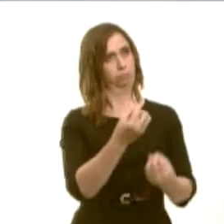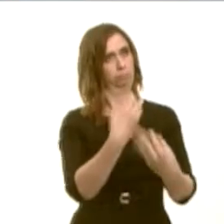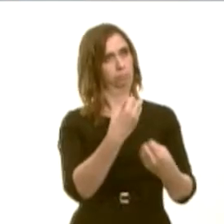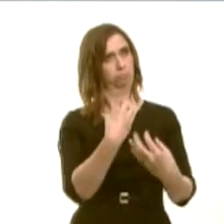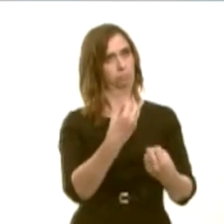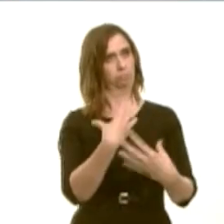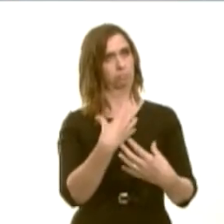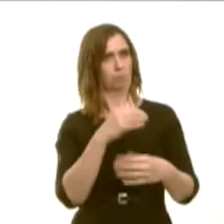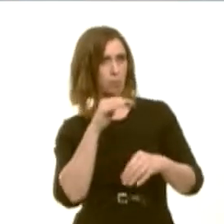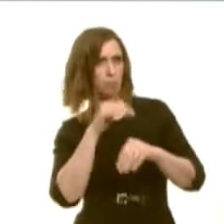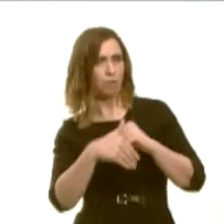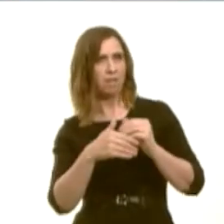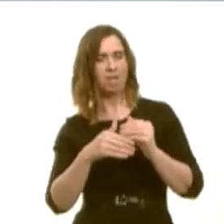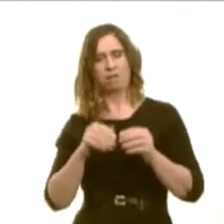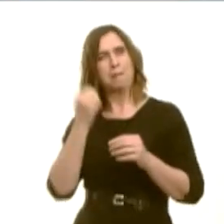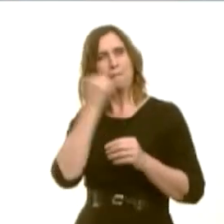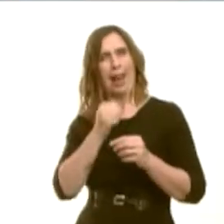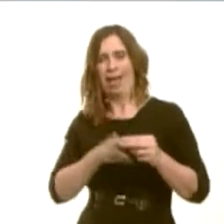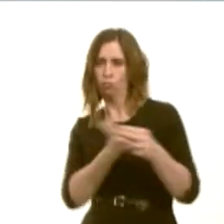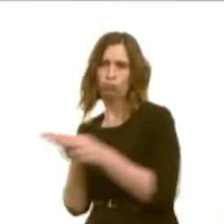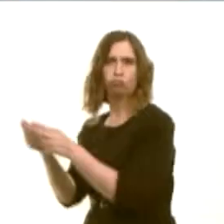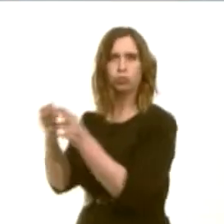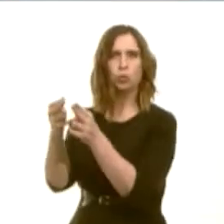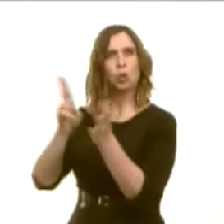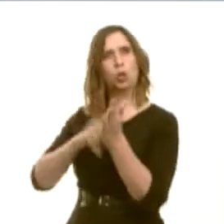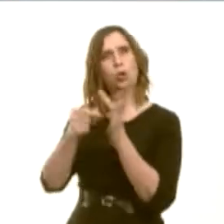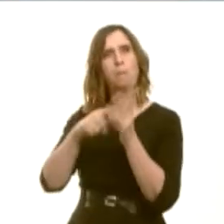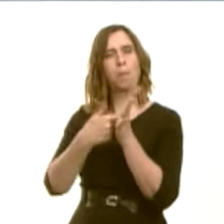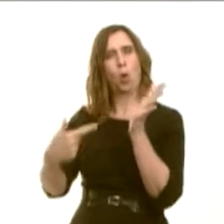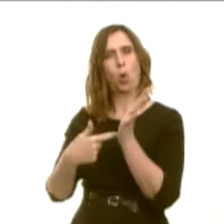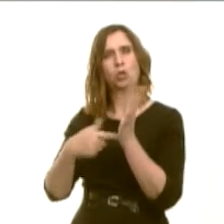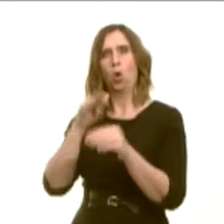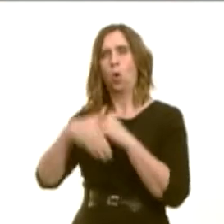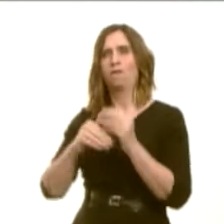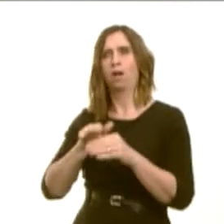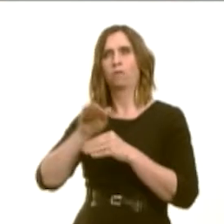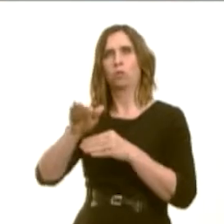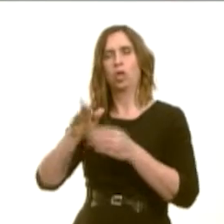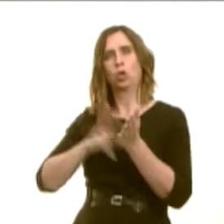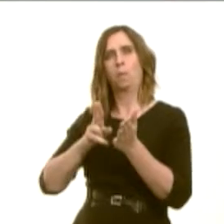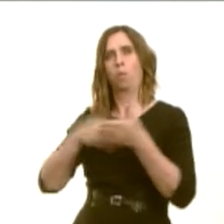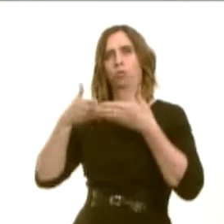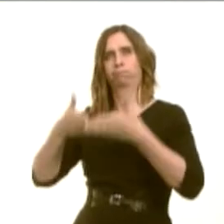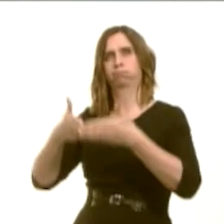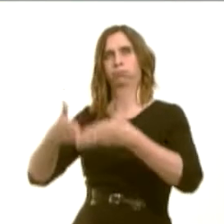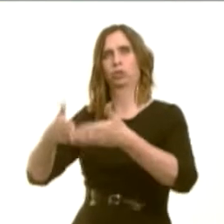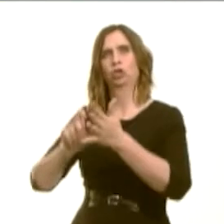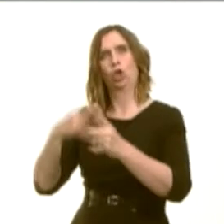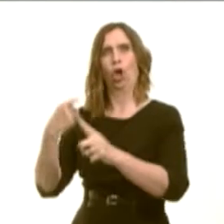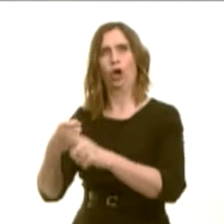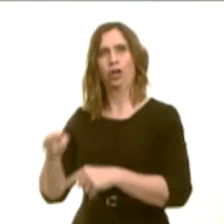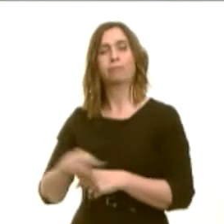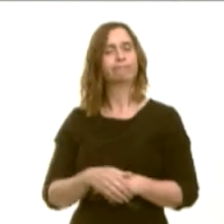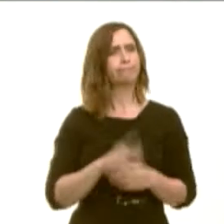impact of the preferred M4 Black route on the future of Newport docks, please? Yes, it's our preferred route, but the M4 project